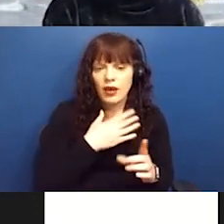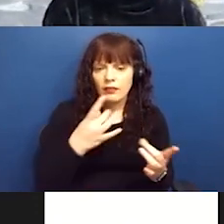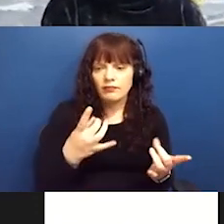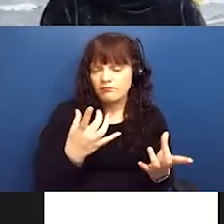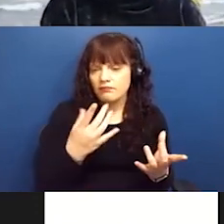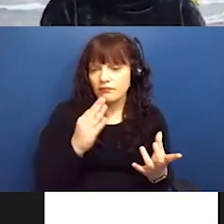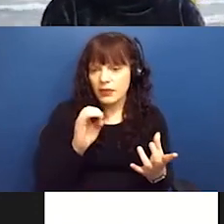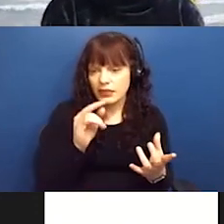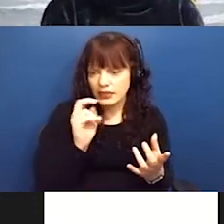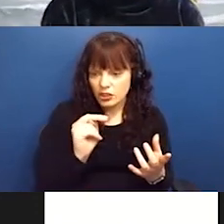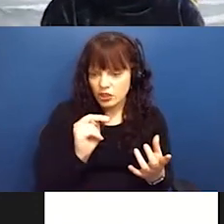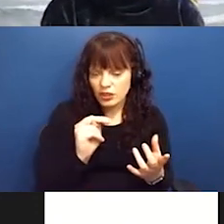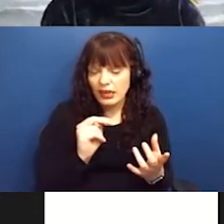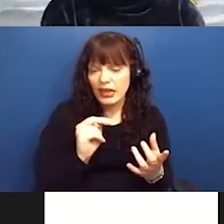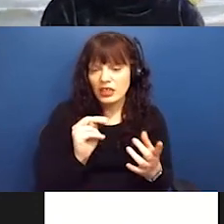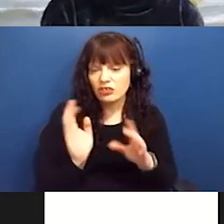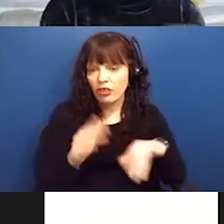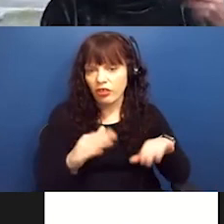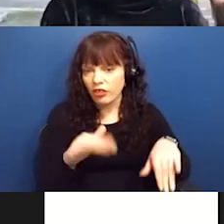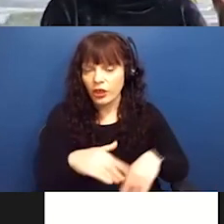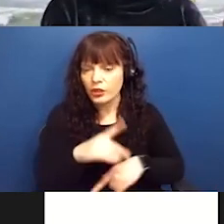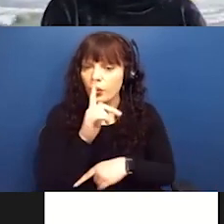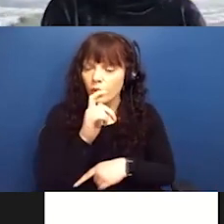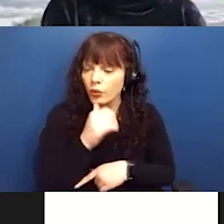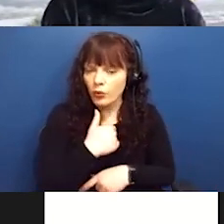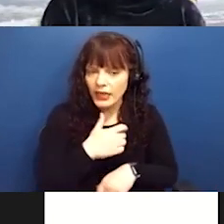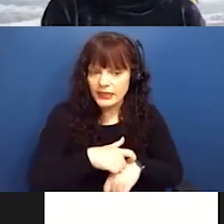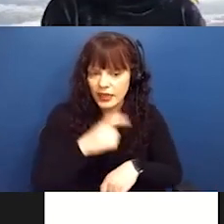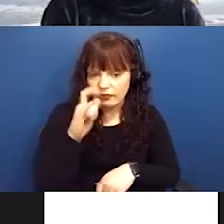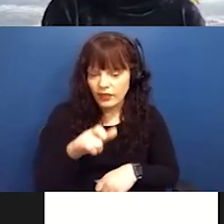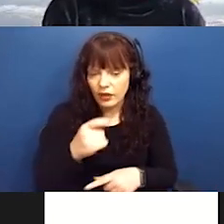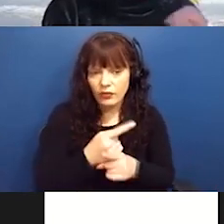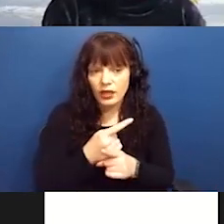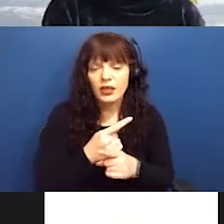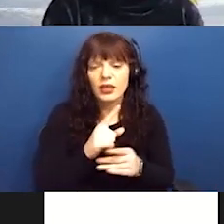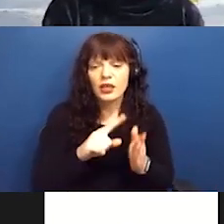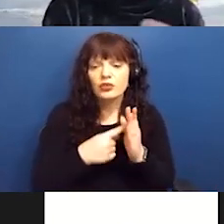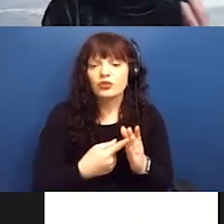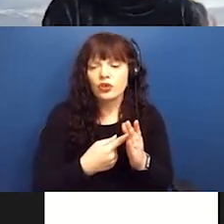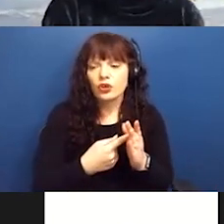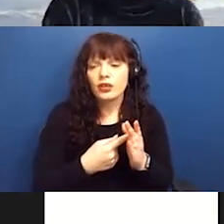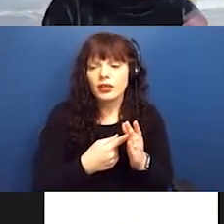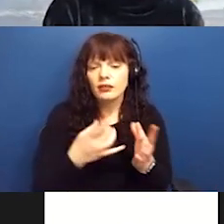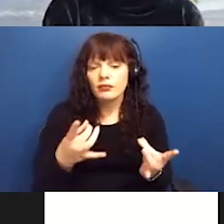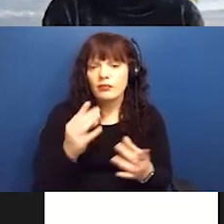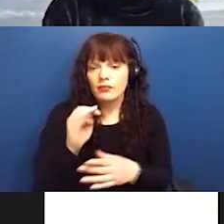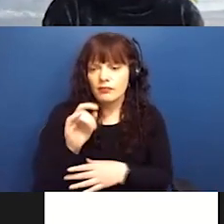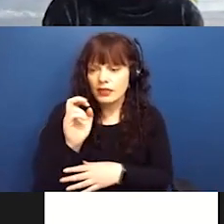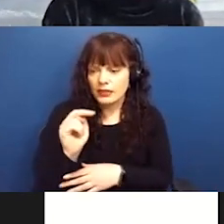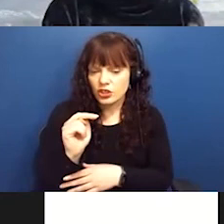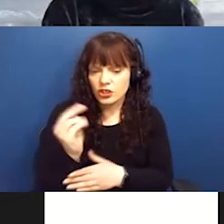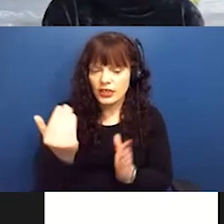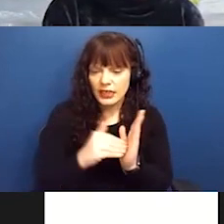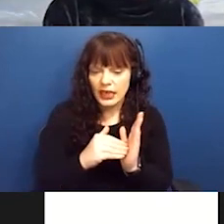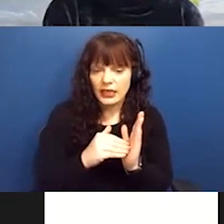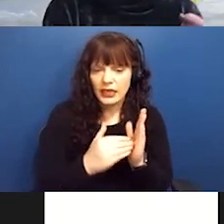slide, because who has time to meditate, right? And then started meditating again, and have a morning ritual of getting up